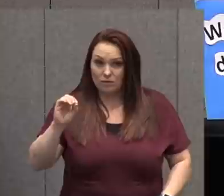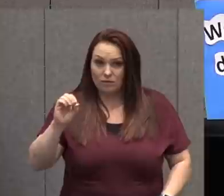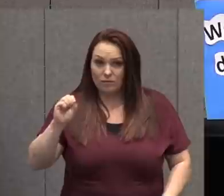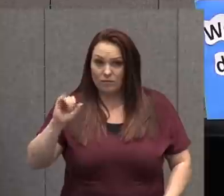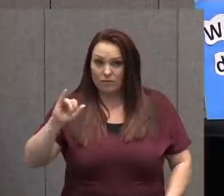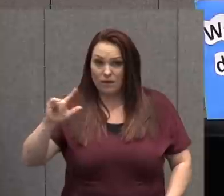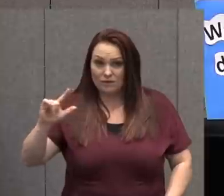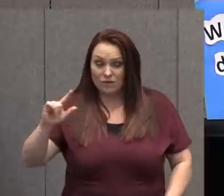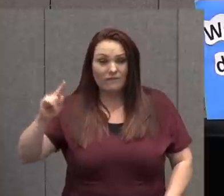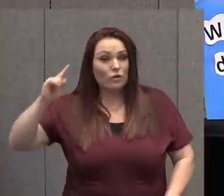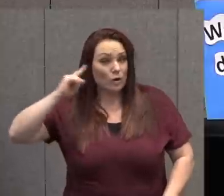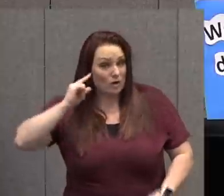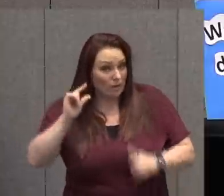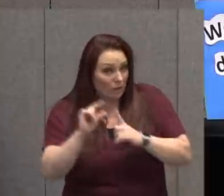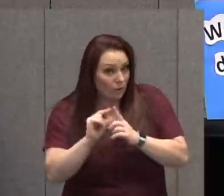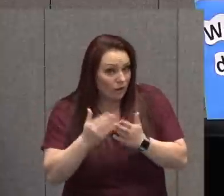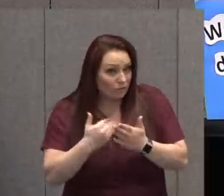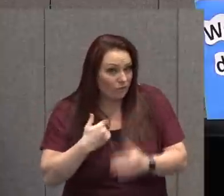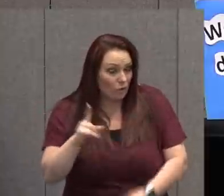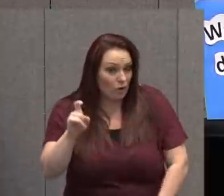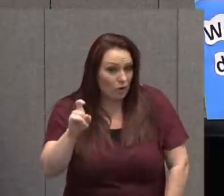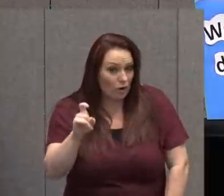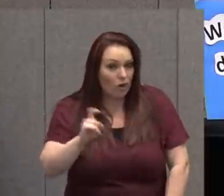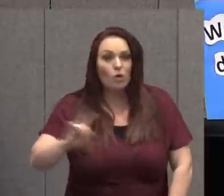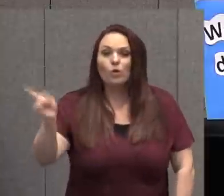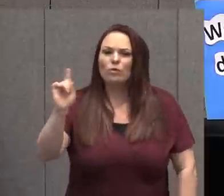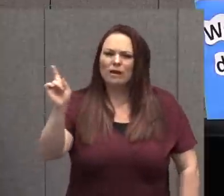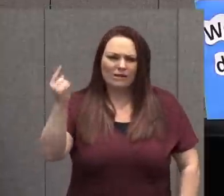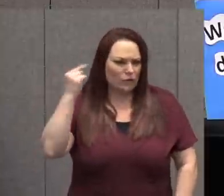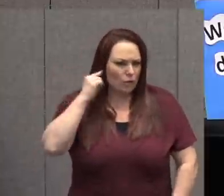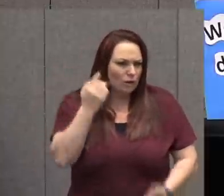before? Where have you heard that word before?